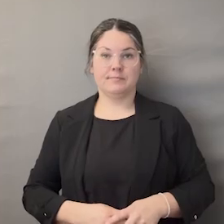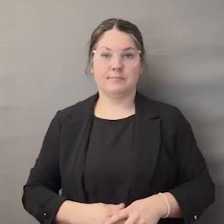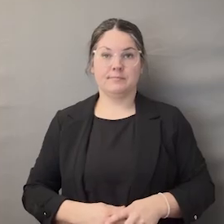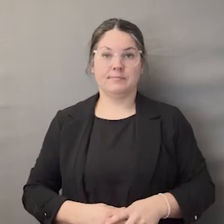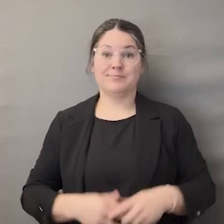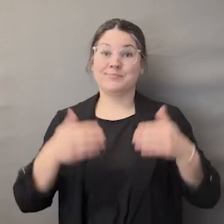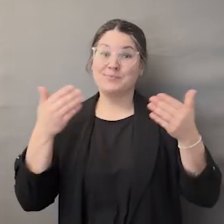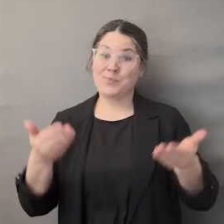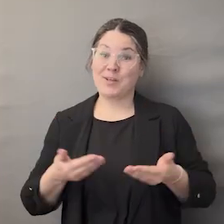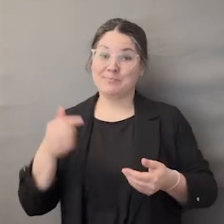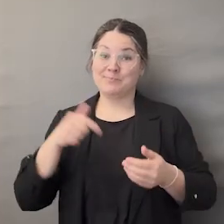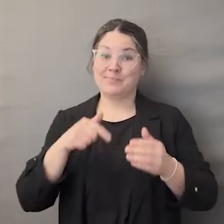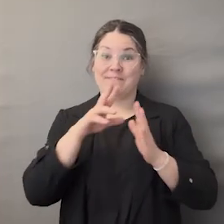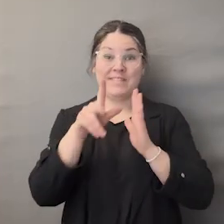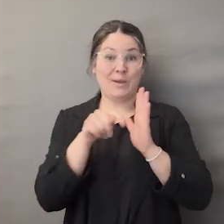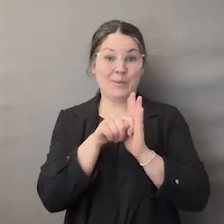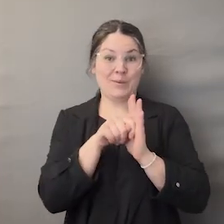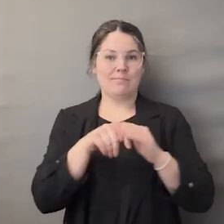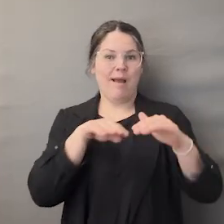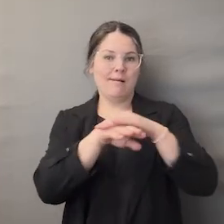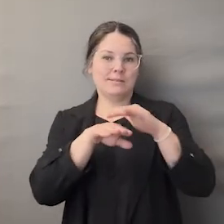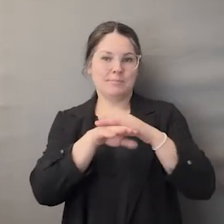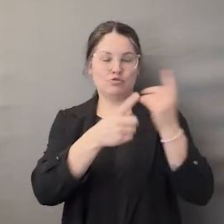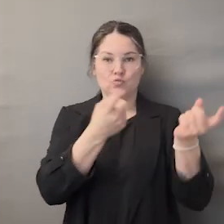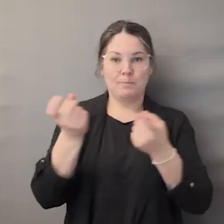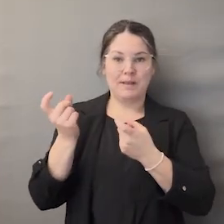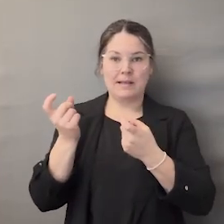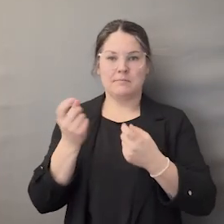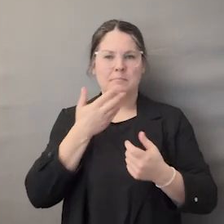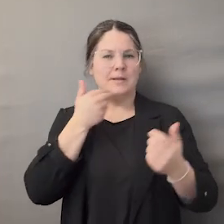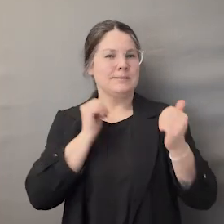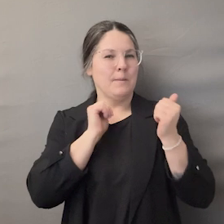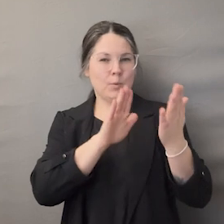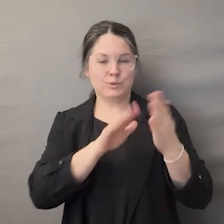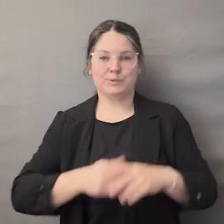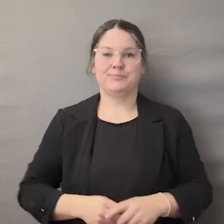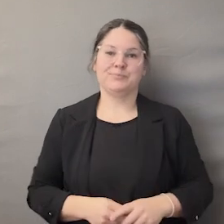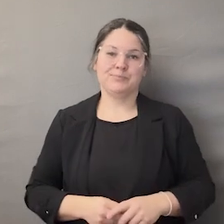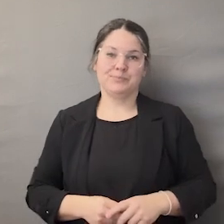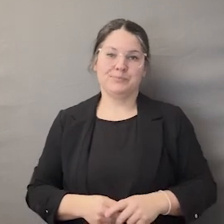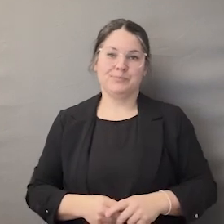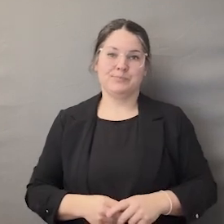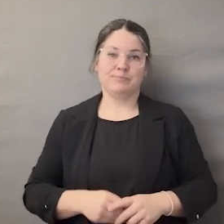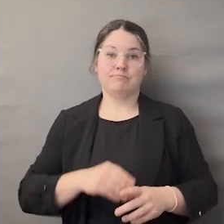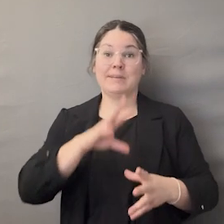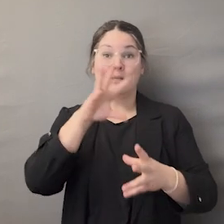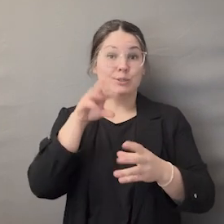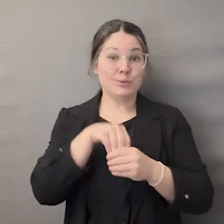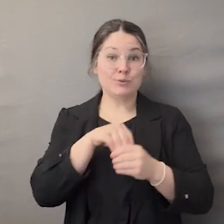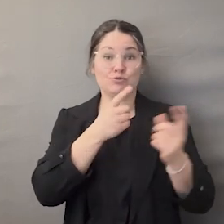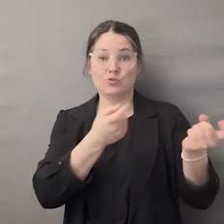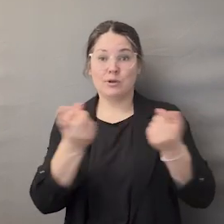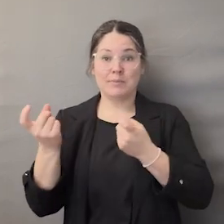Welcome to this section on accessible recruitment best practices. Inclusive recruitment means